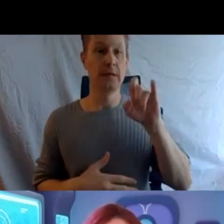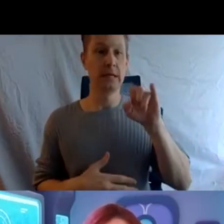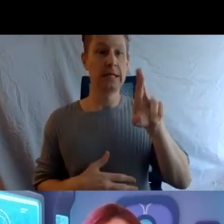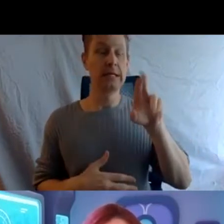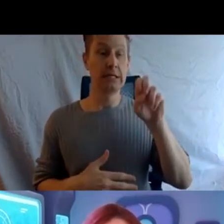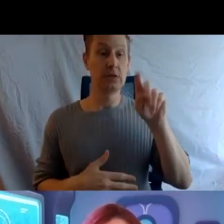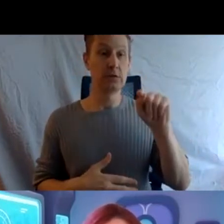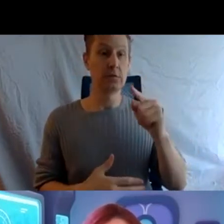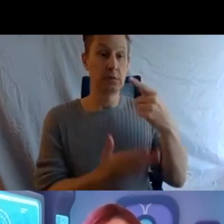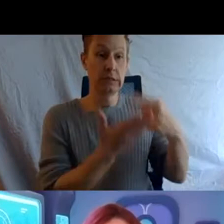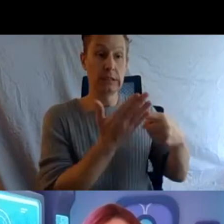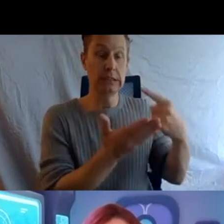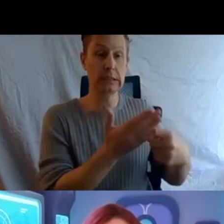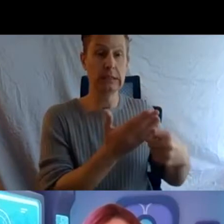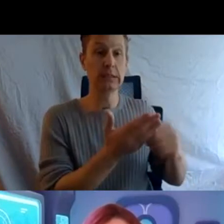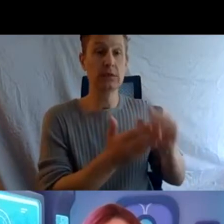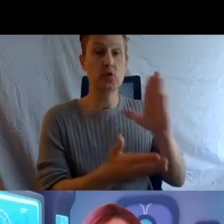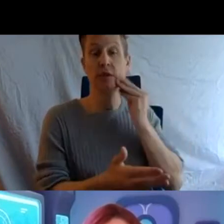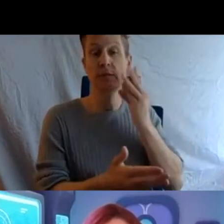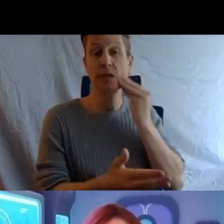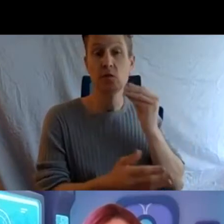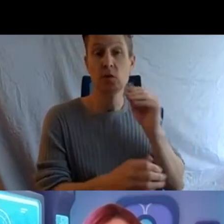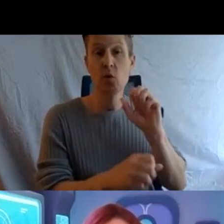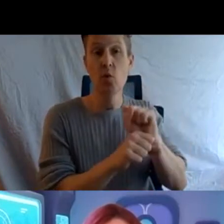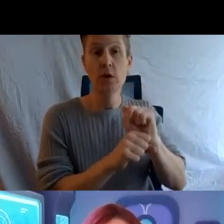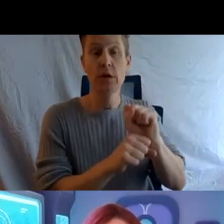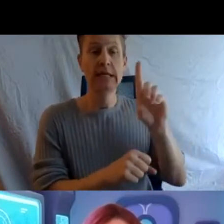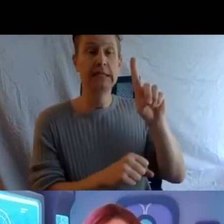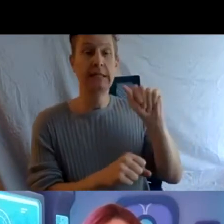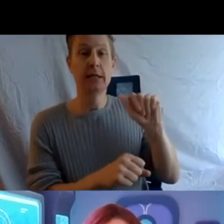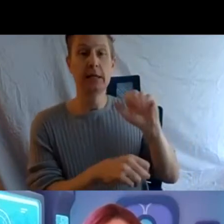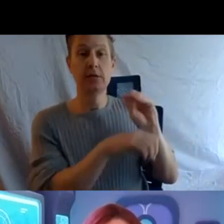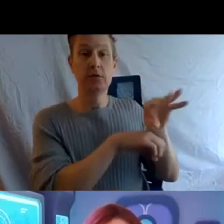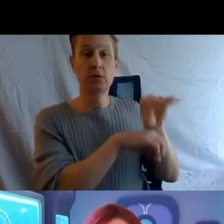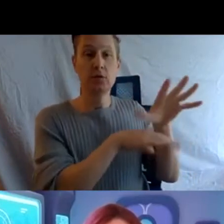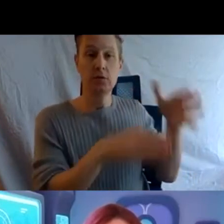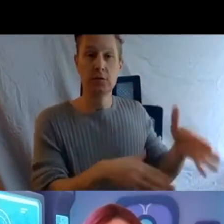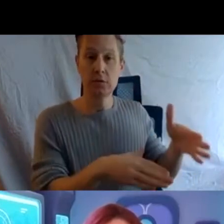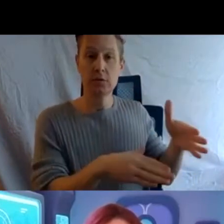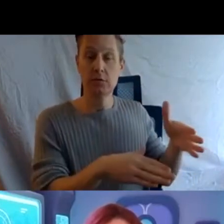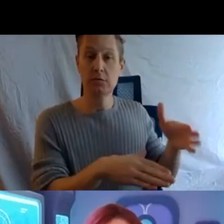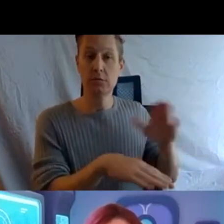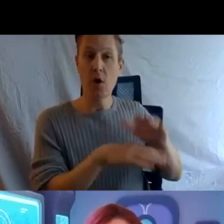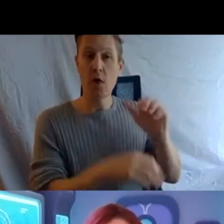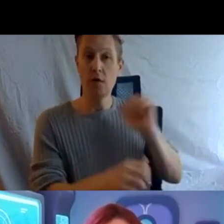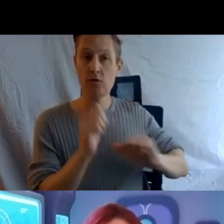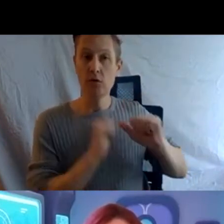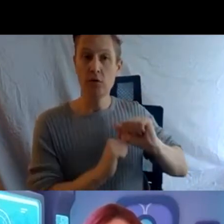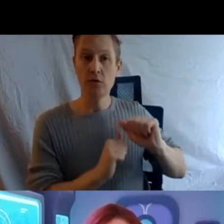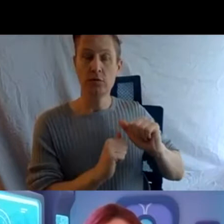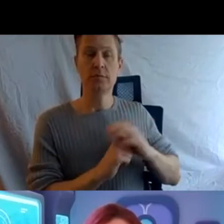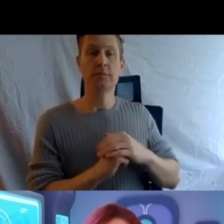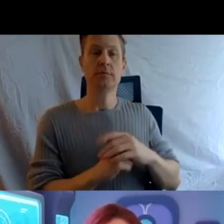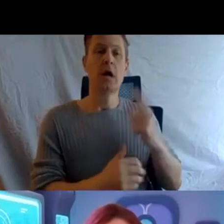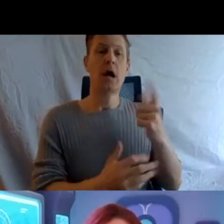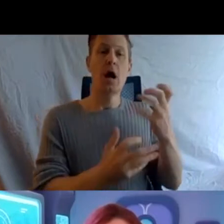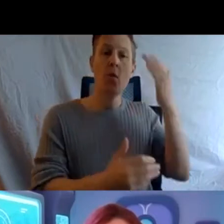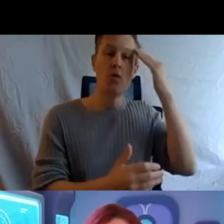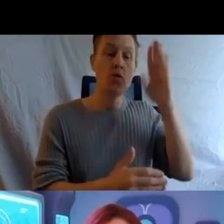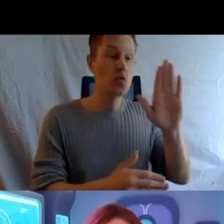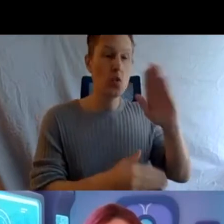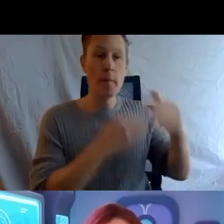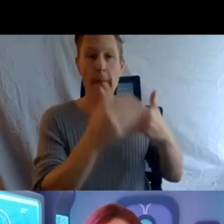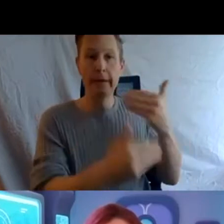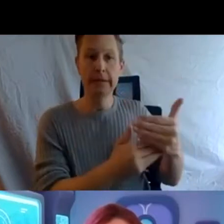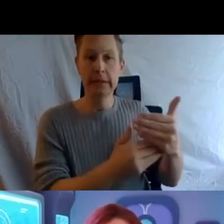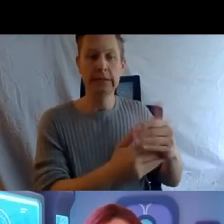about your experience working as a disability consultant on the show? You talked about it a little bit, but I would love to know what process you were brought